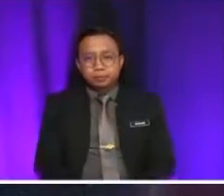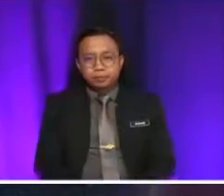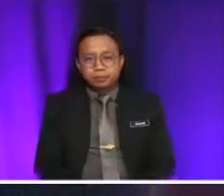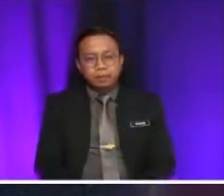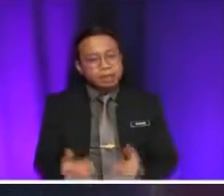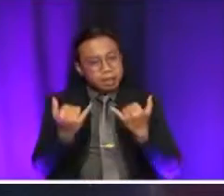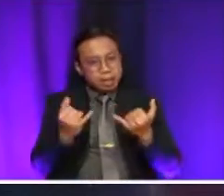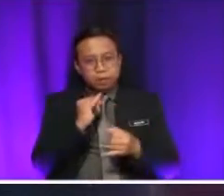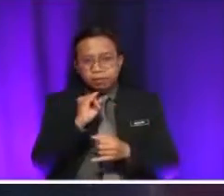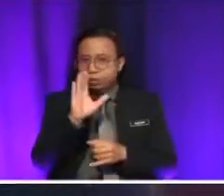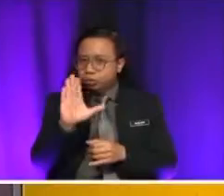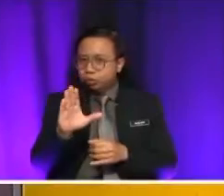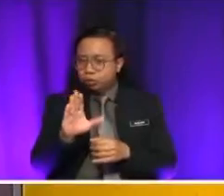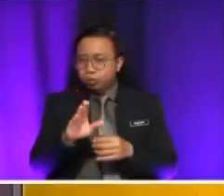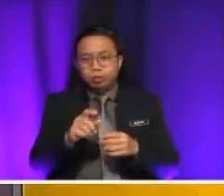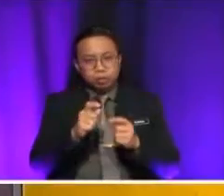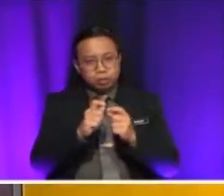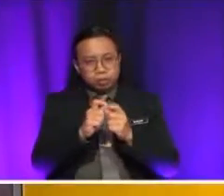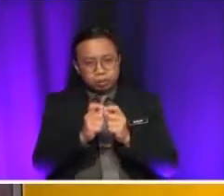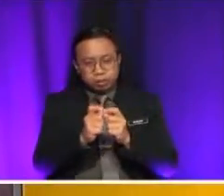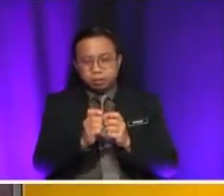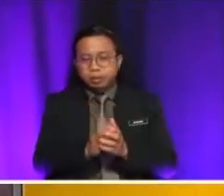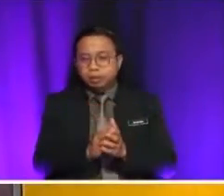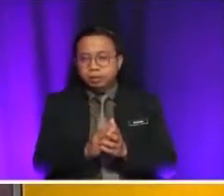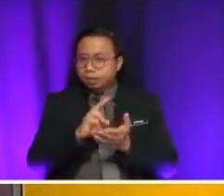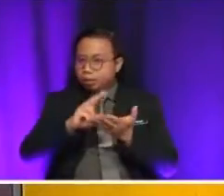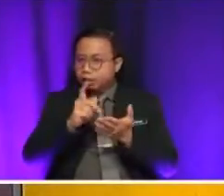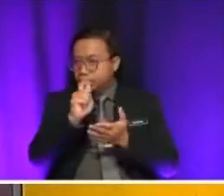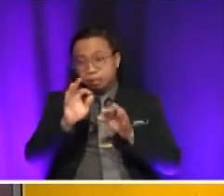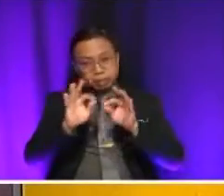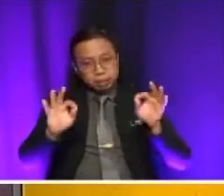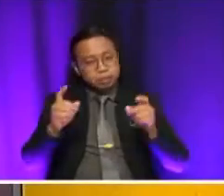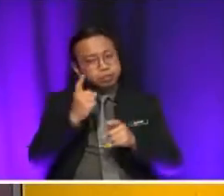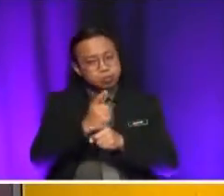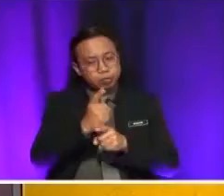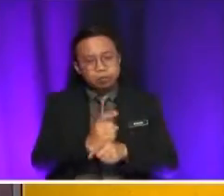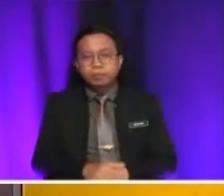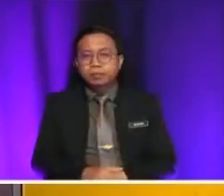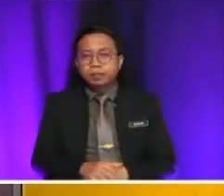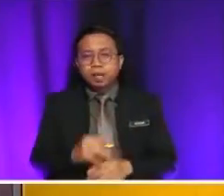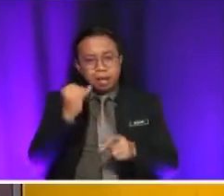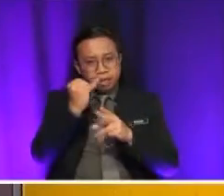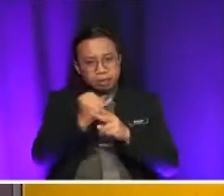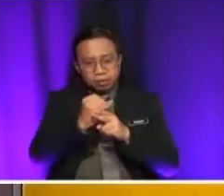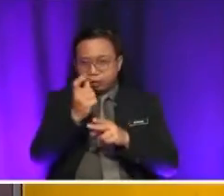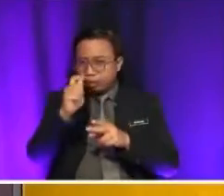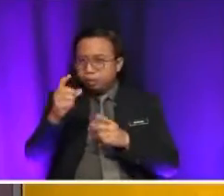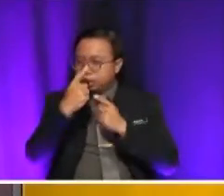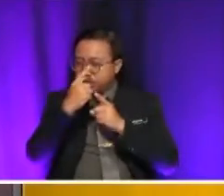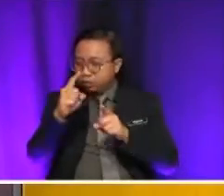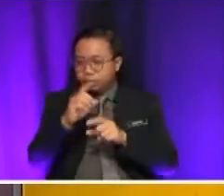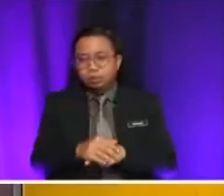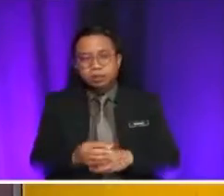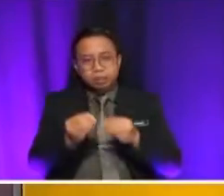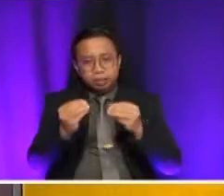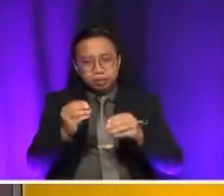girls, now it's your turn. I would like you to go to the text, read the text carefully, and identify the answers. So we are going to give